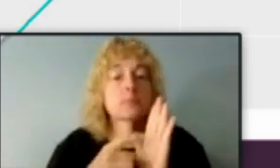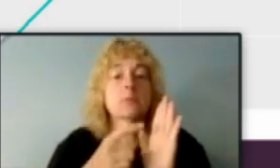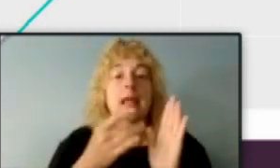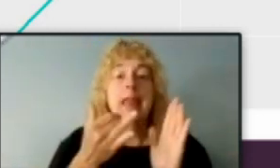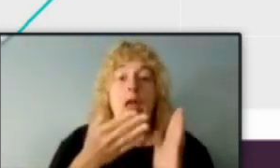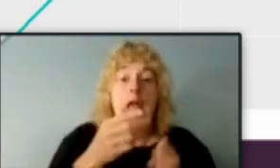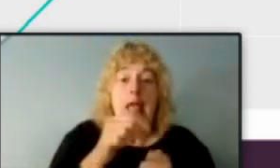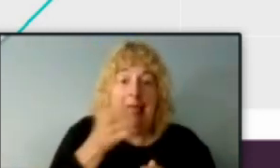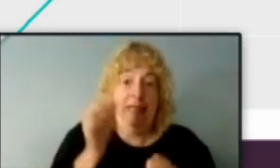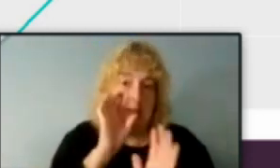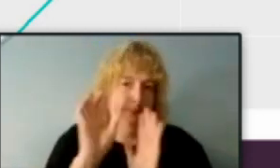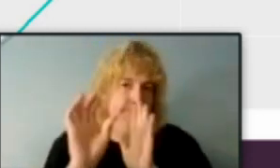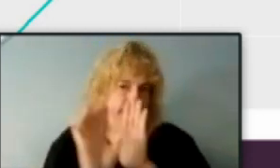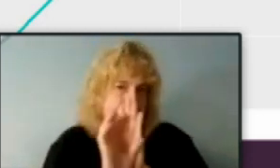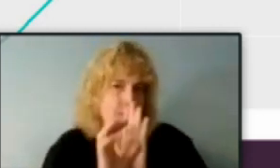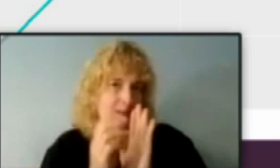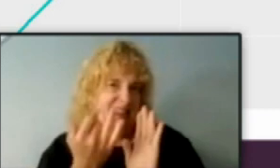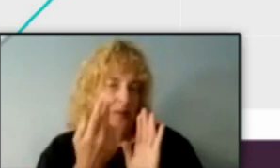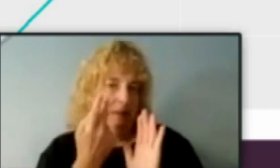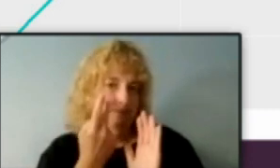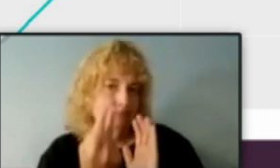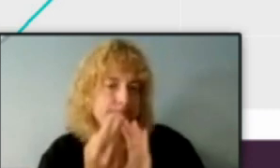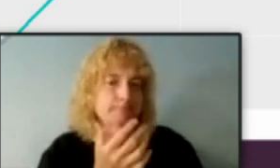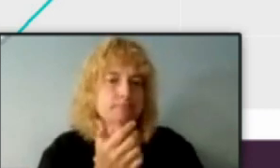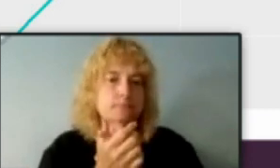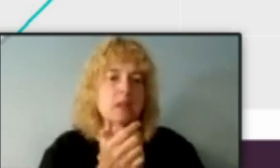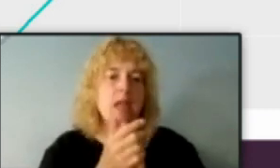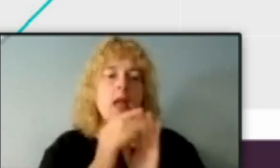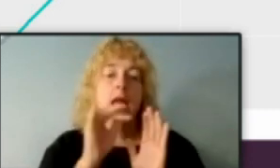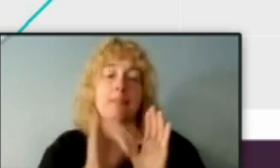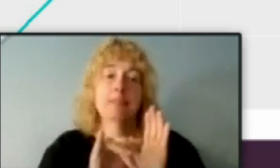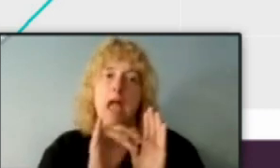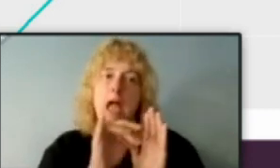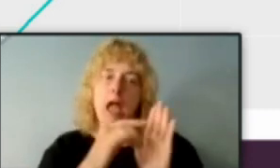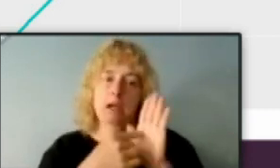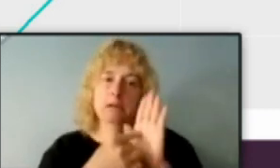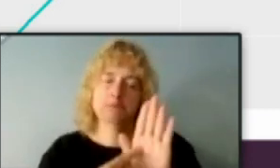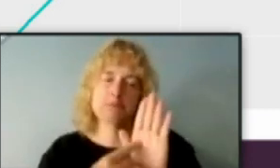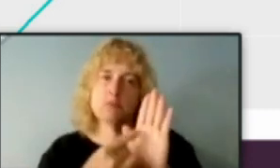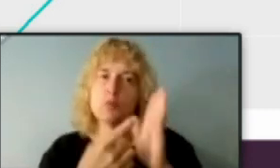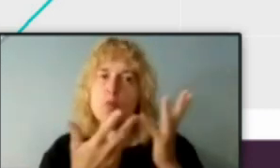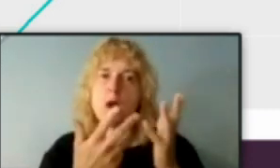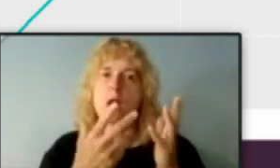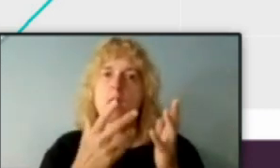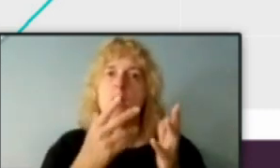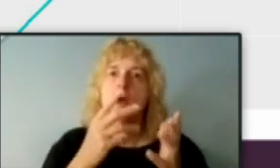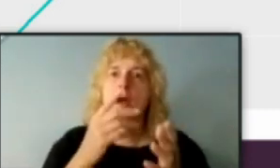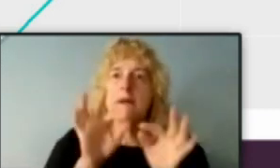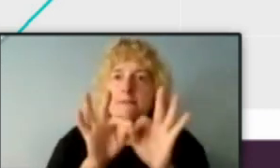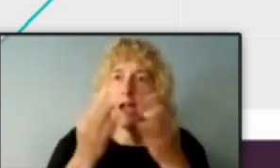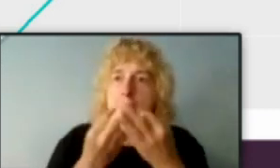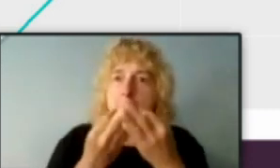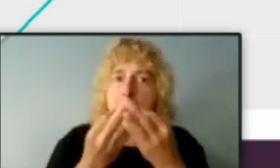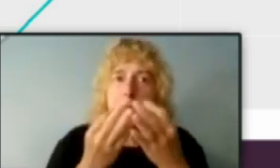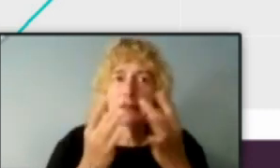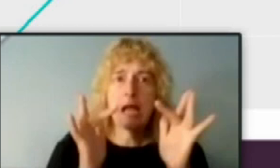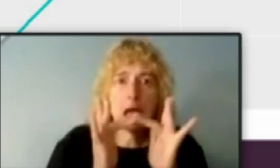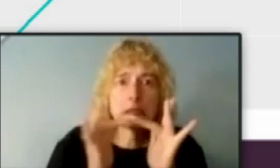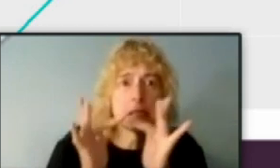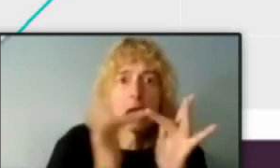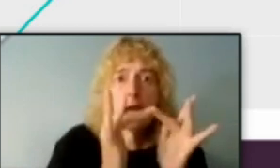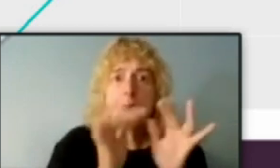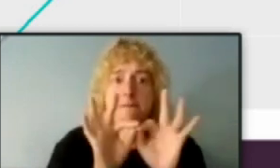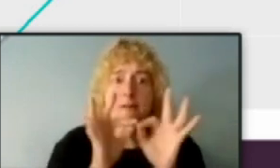the risk of family connections and family supports falling off was